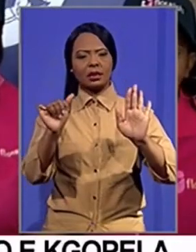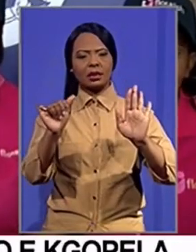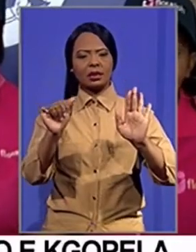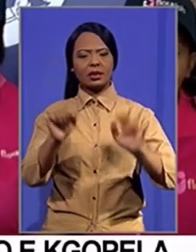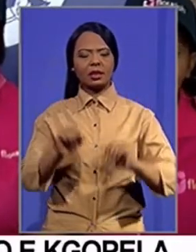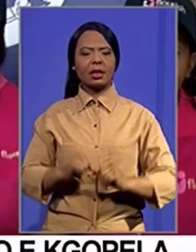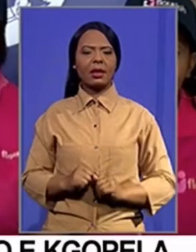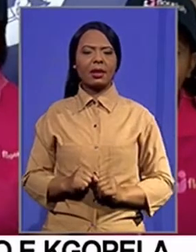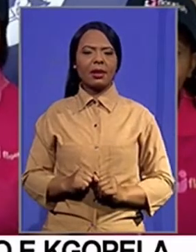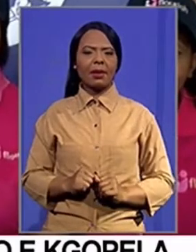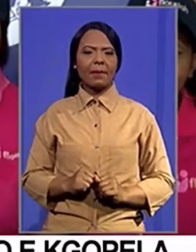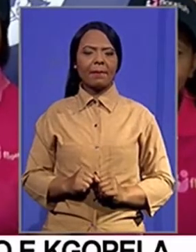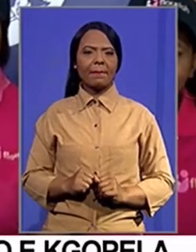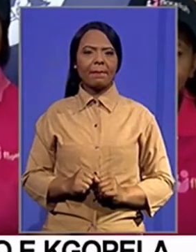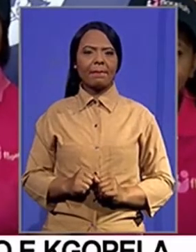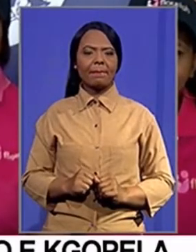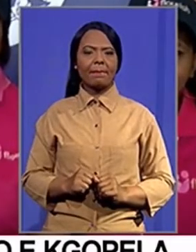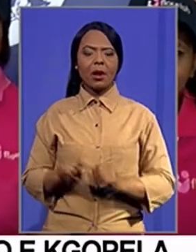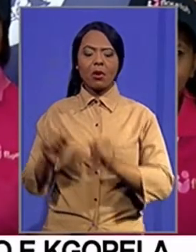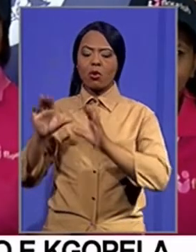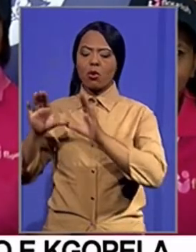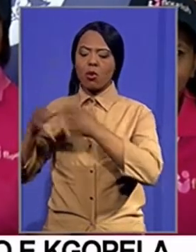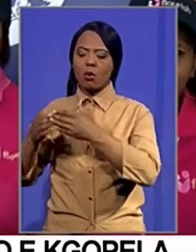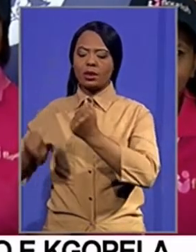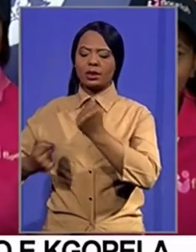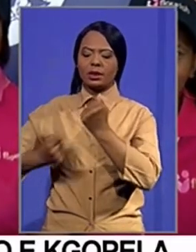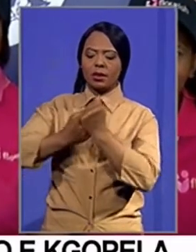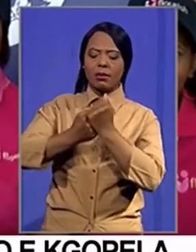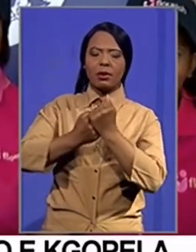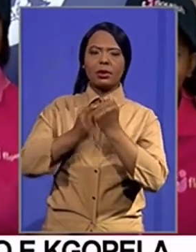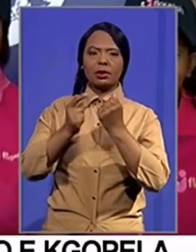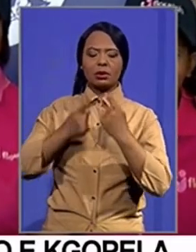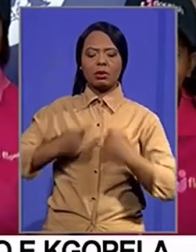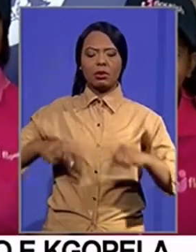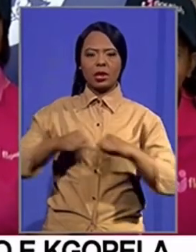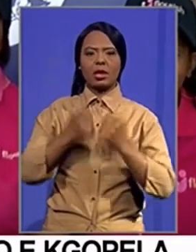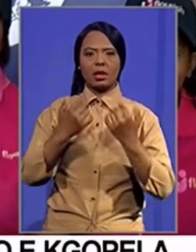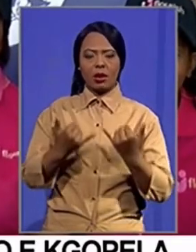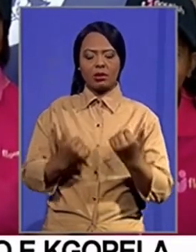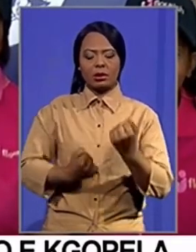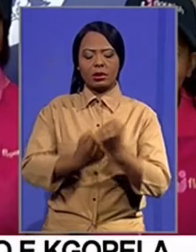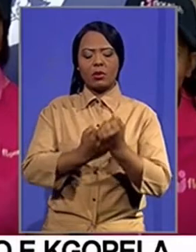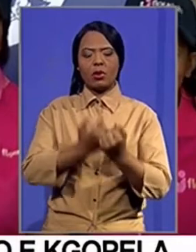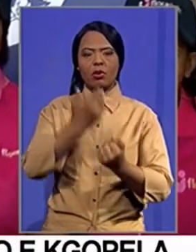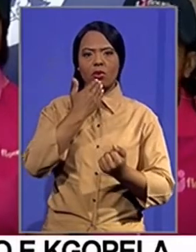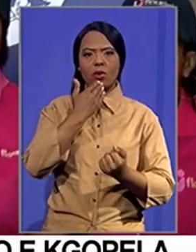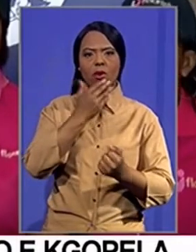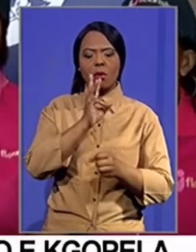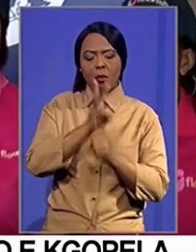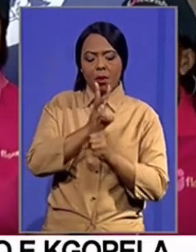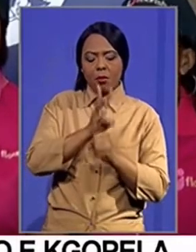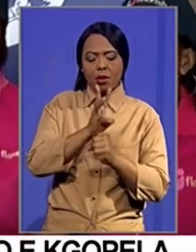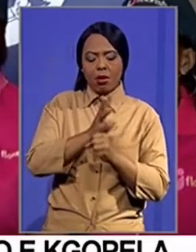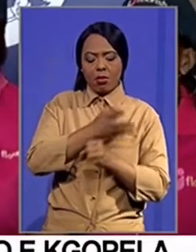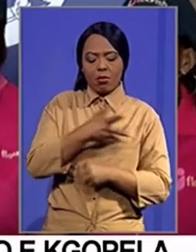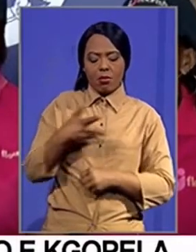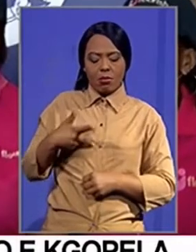So we have support groups of 10 moms. We support moms with the basic knowledge on how